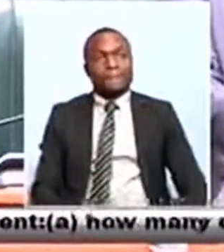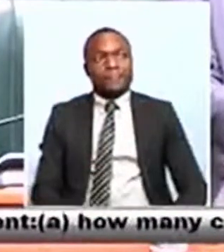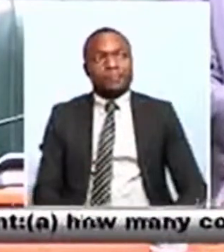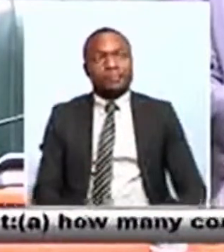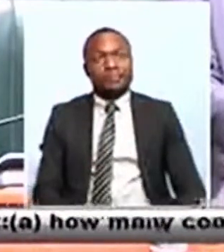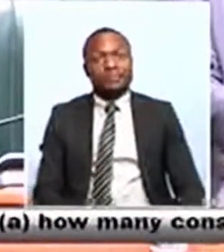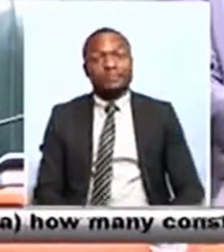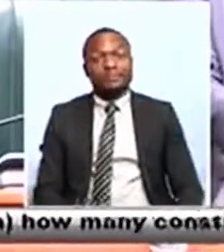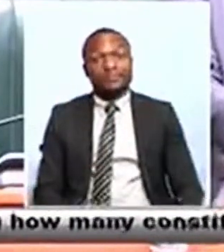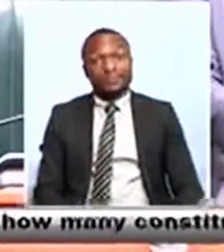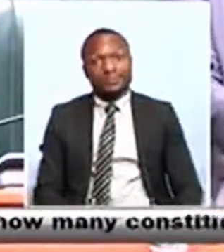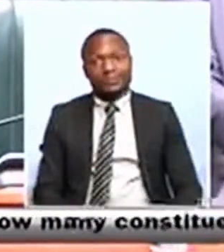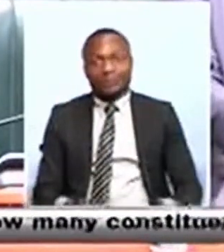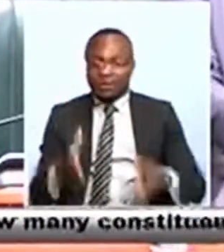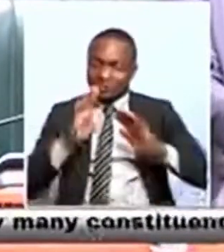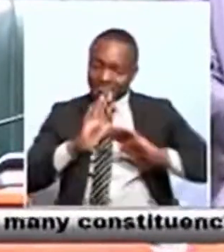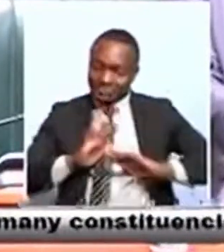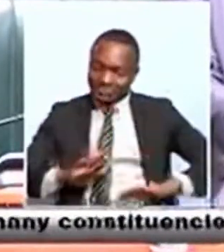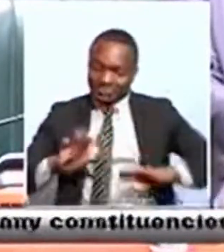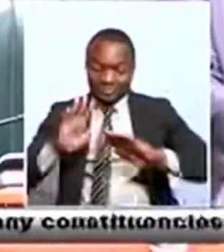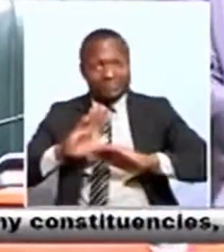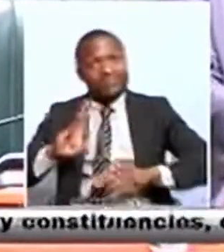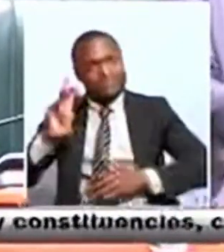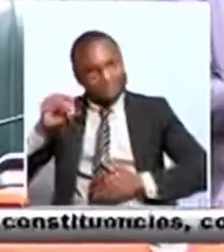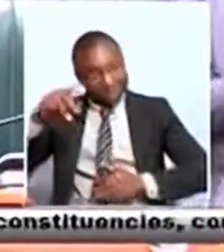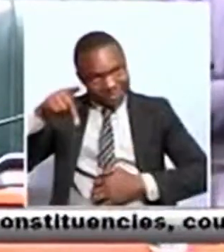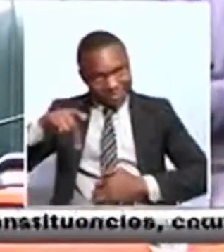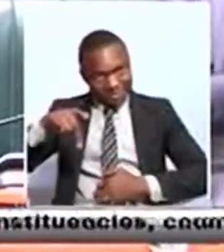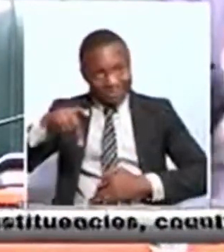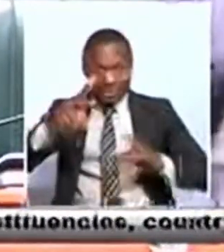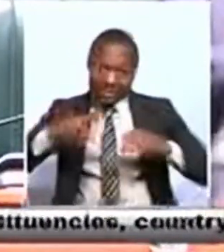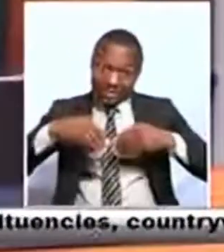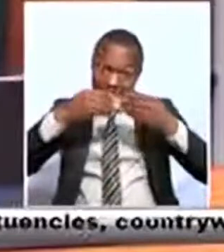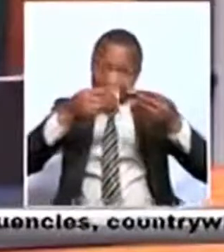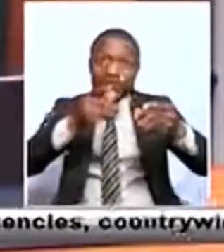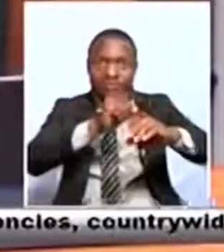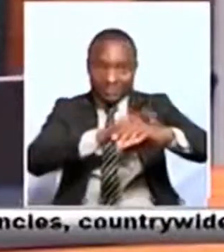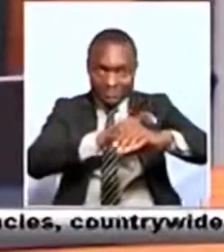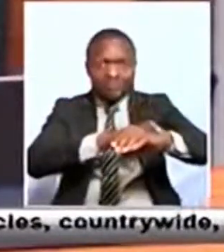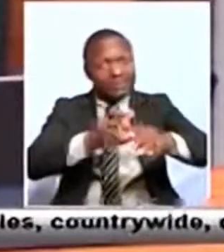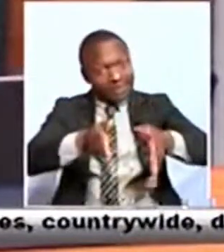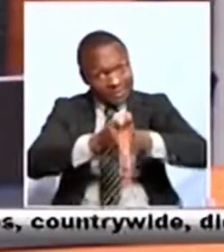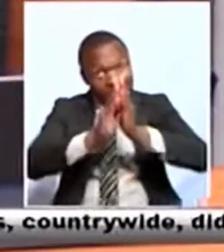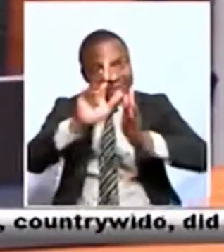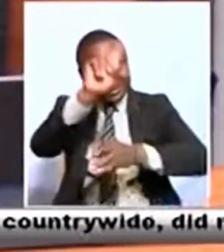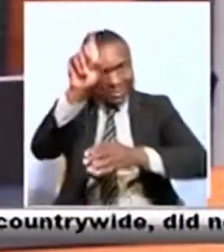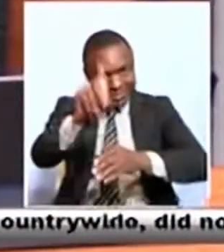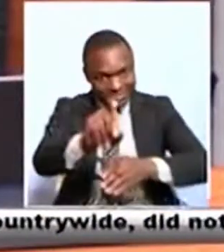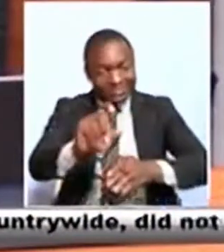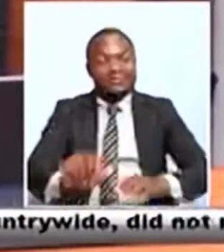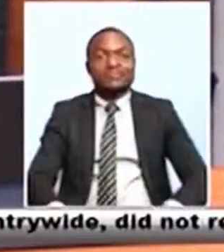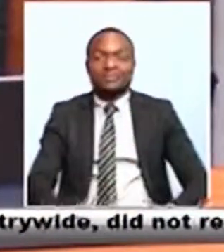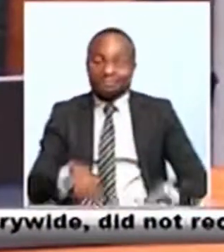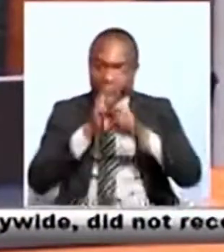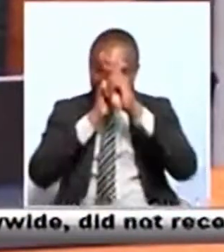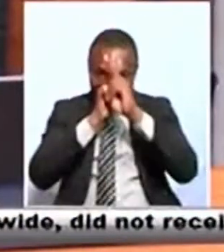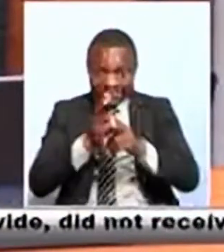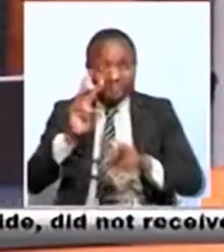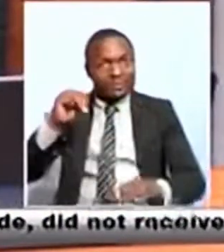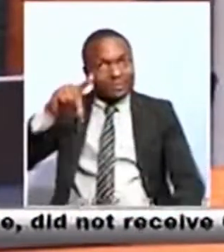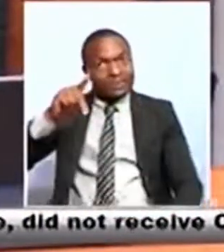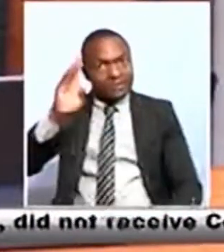I just want to Honorable members, let's give him chance to ask the question. Honorable Member